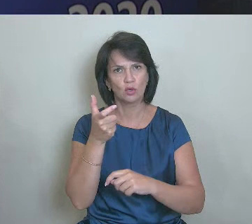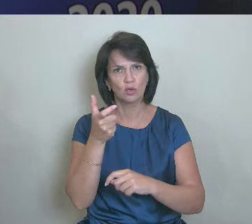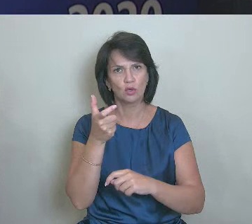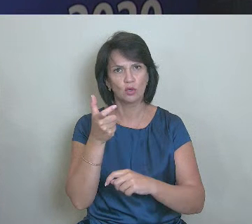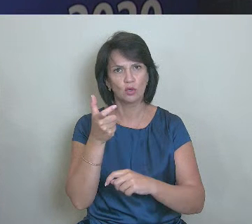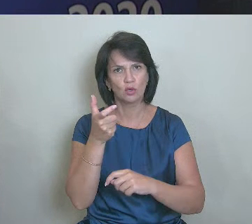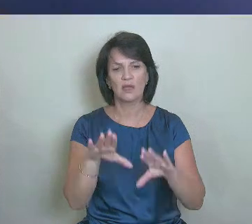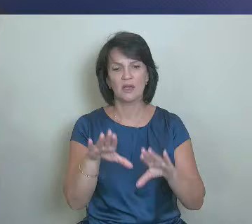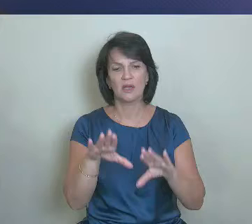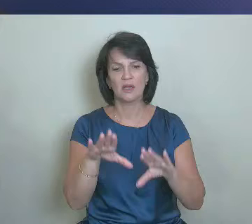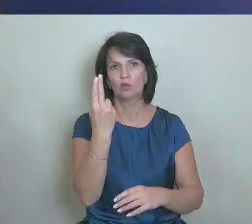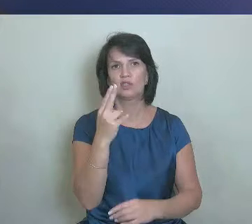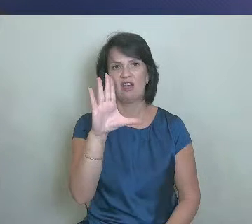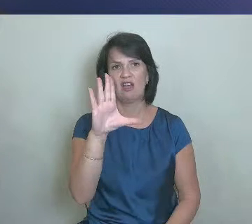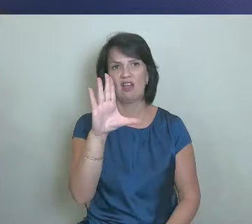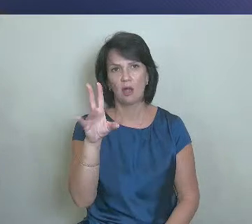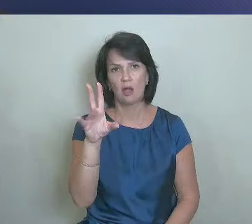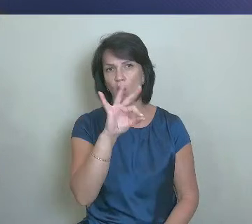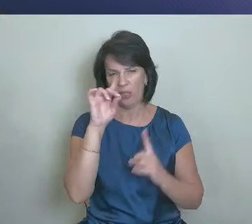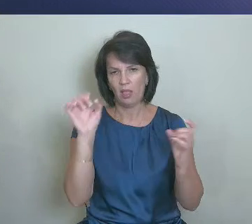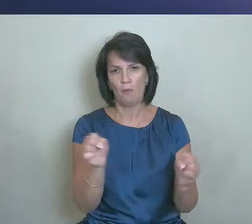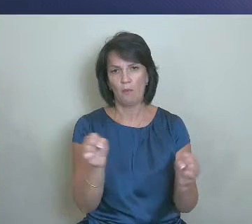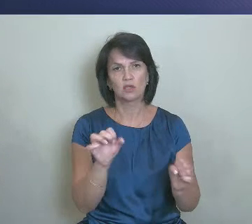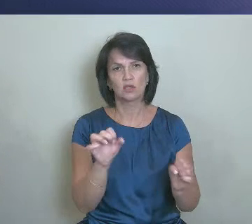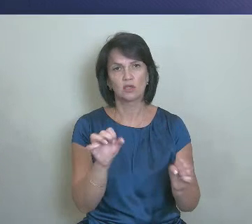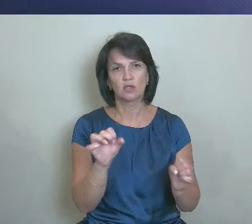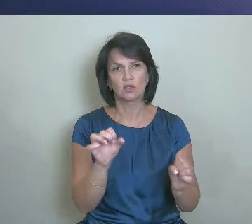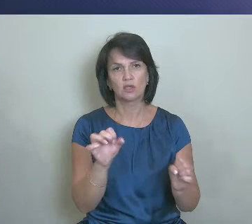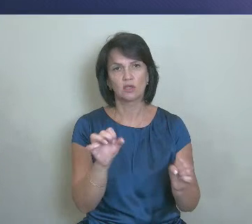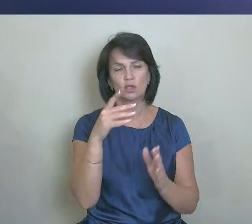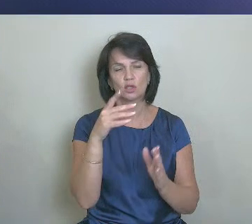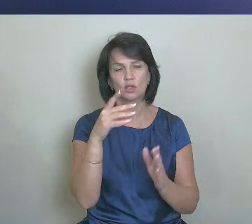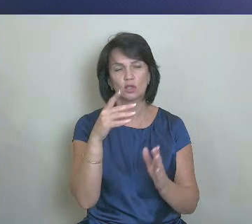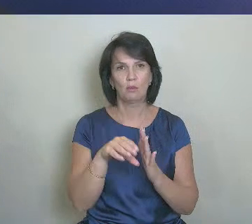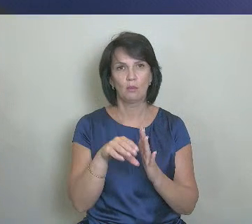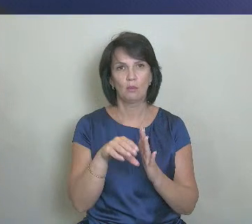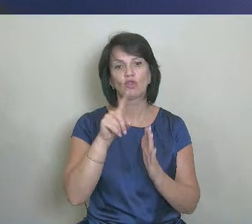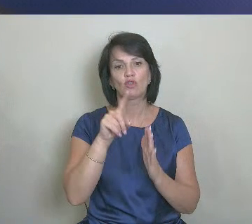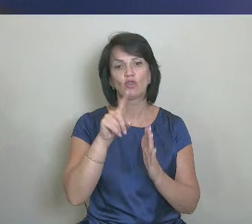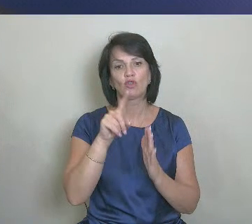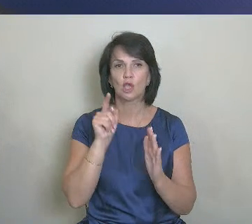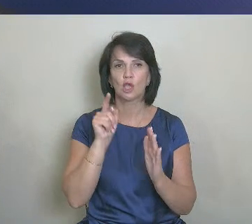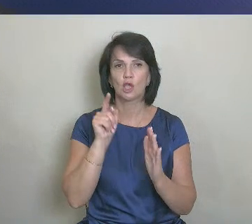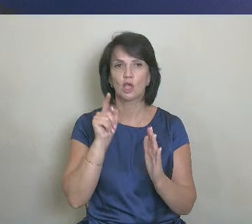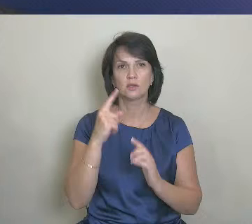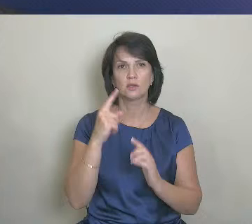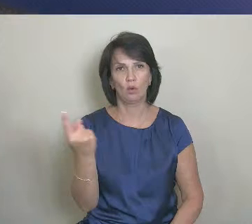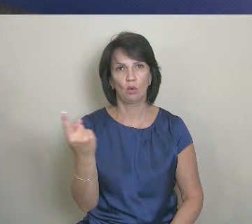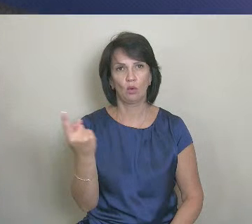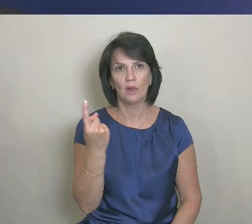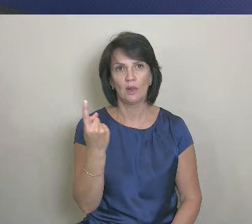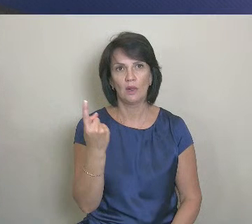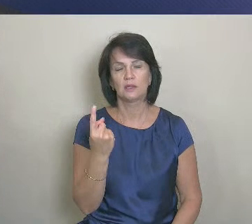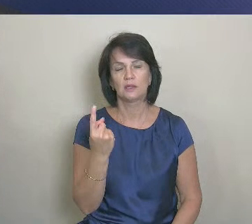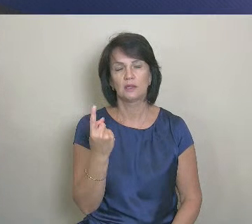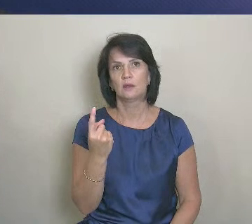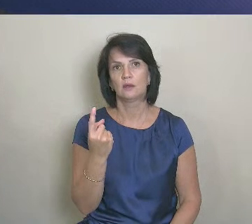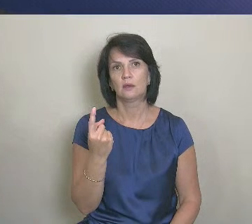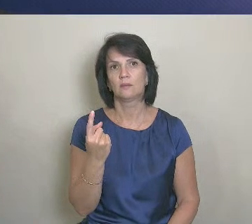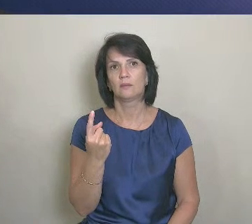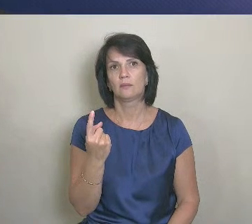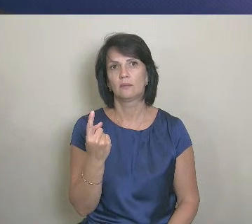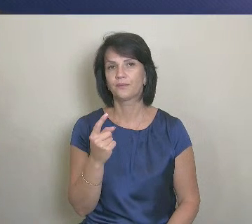actions that contest the CEC resolution on impossibility of holding the first elections in Donetsk